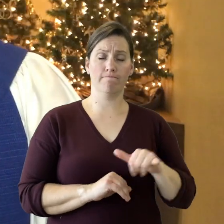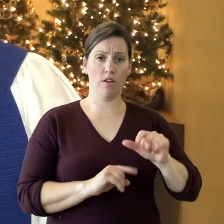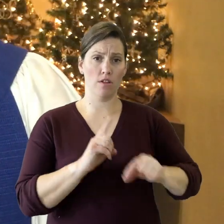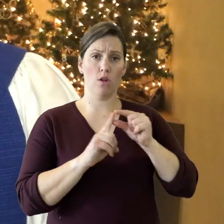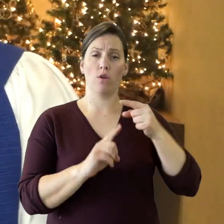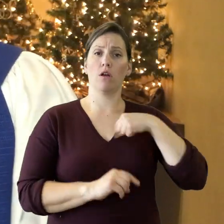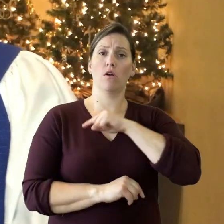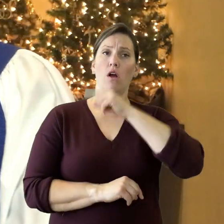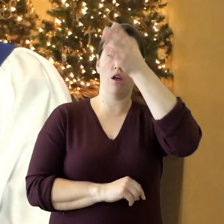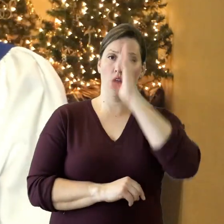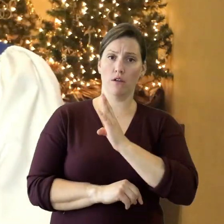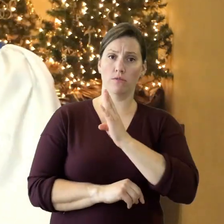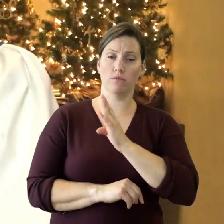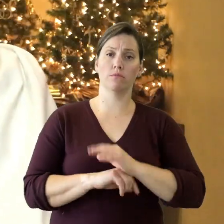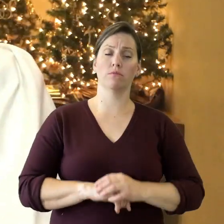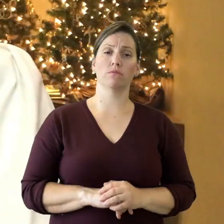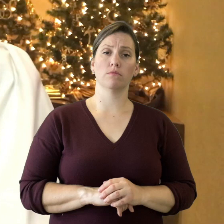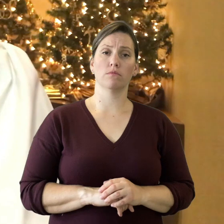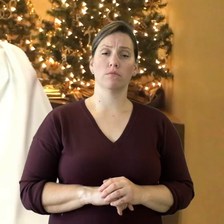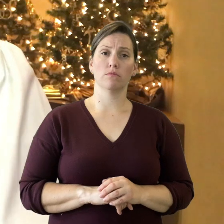This is the word of our God.